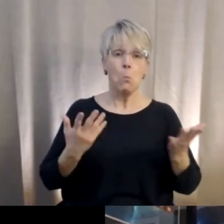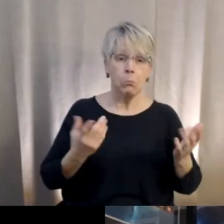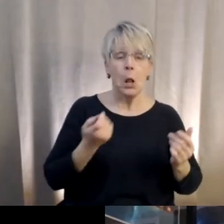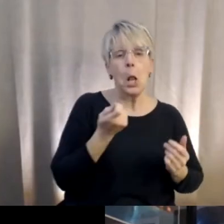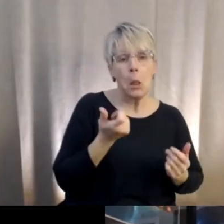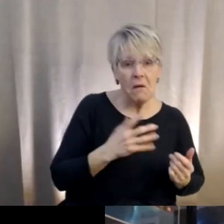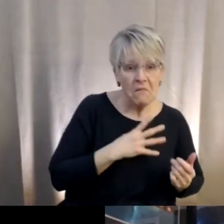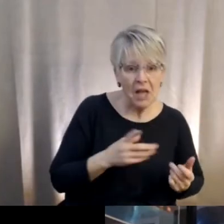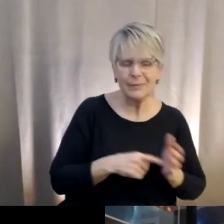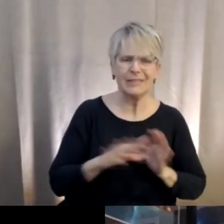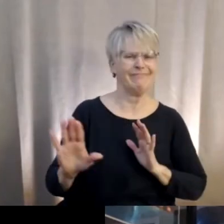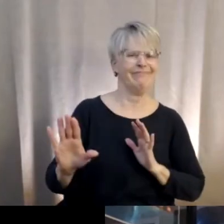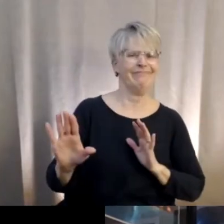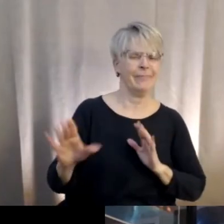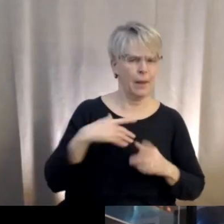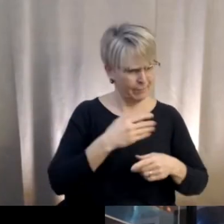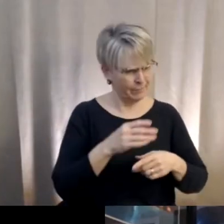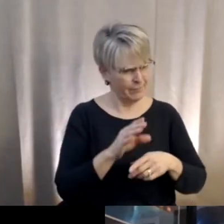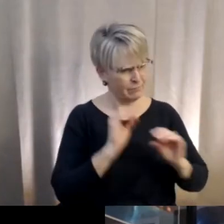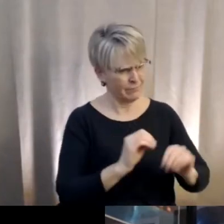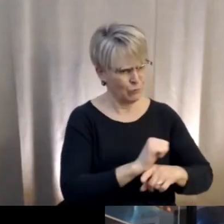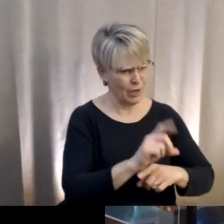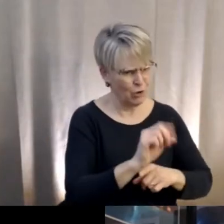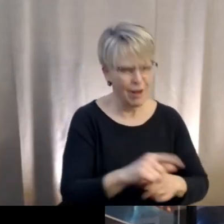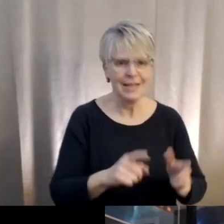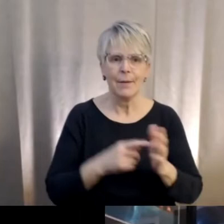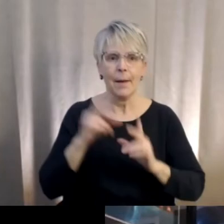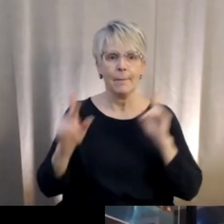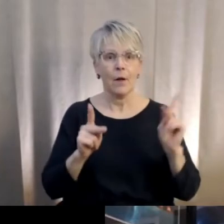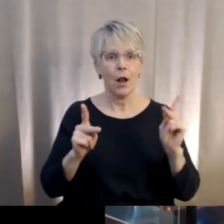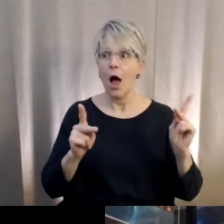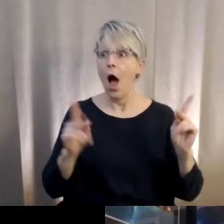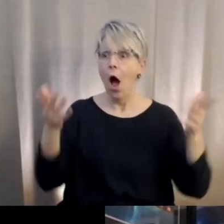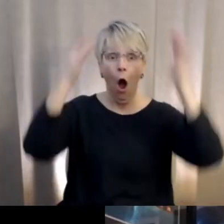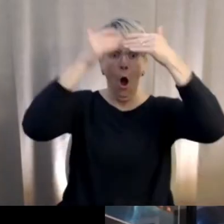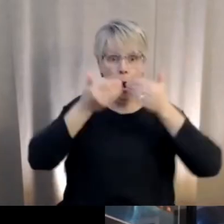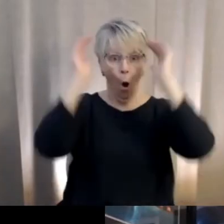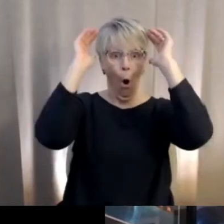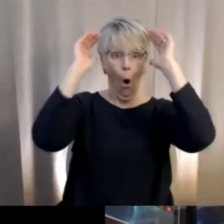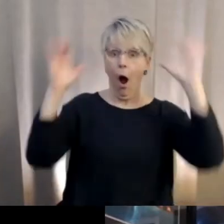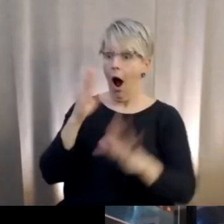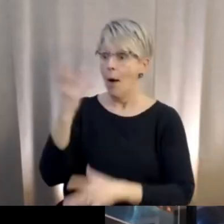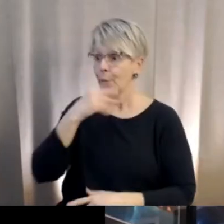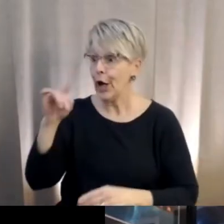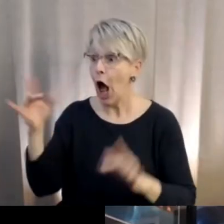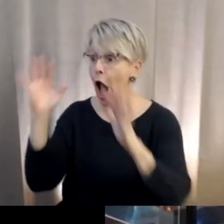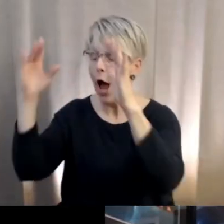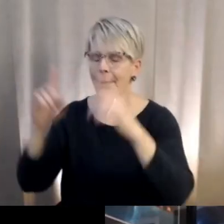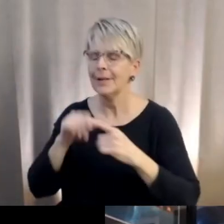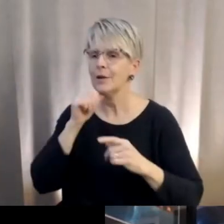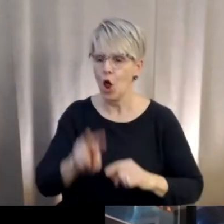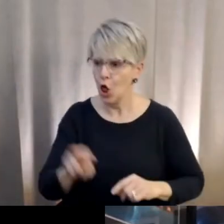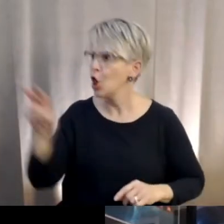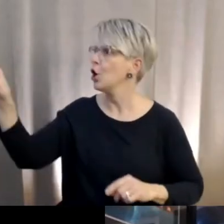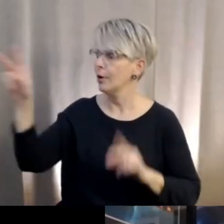of it. So I think sometimes people just get caught so much in like, oh my gosh, it's such a pretty dog, that they don't look at the person being